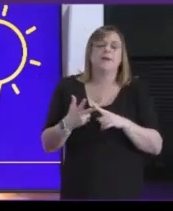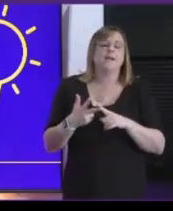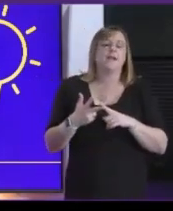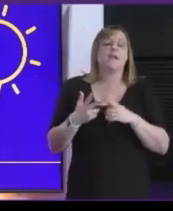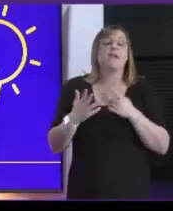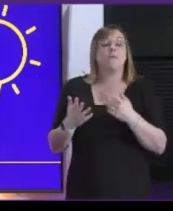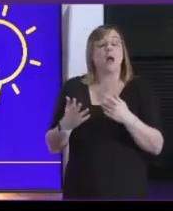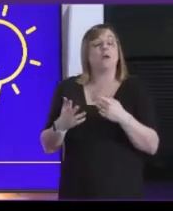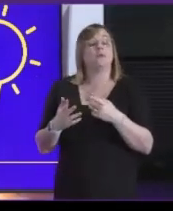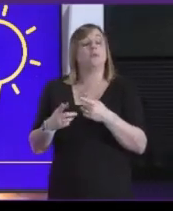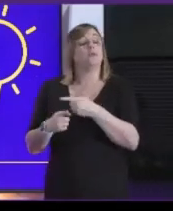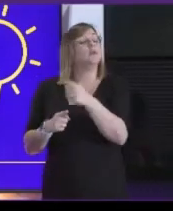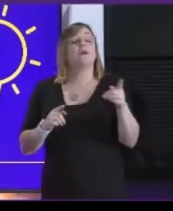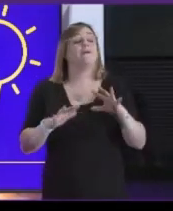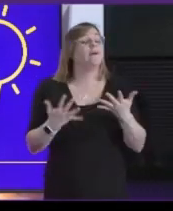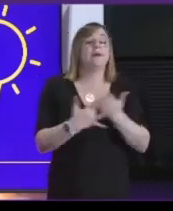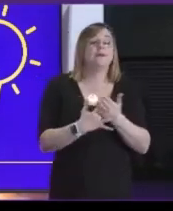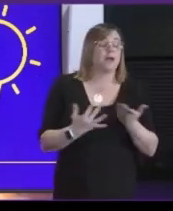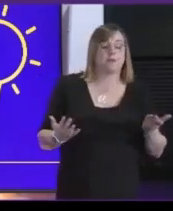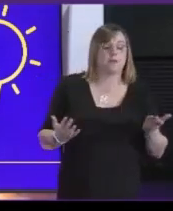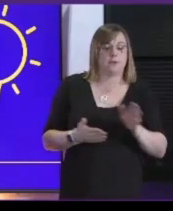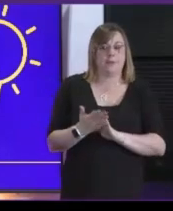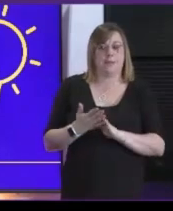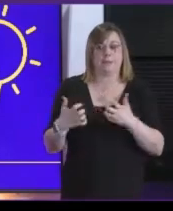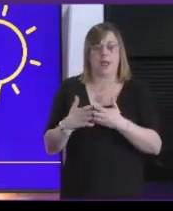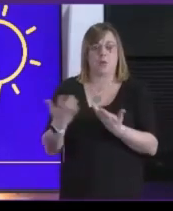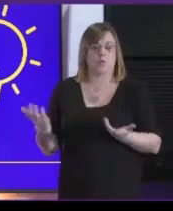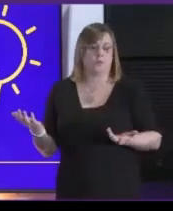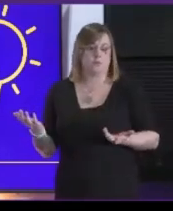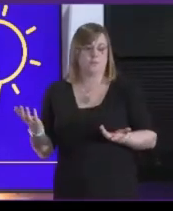if those things aren't accessible, we won't have gotten there.